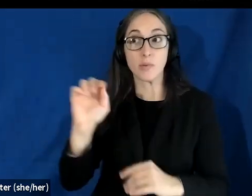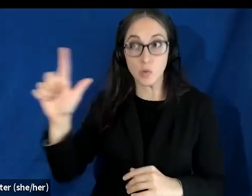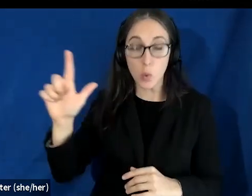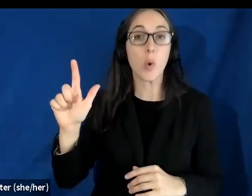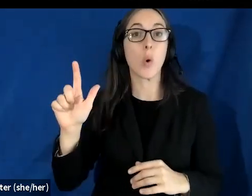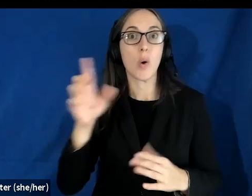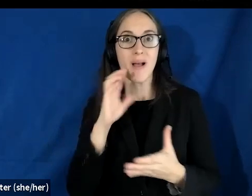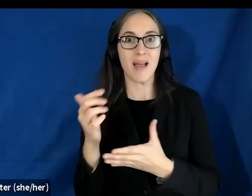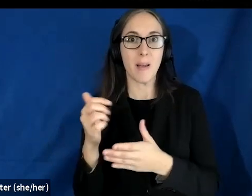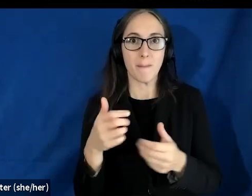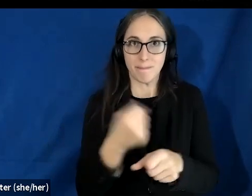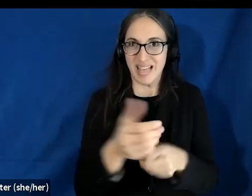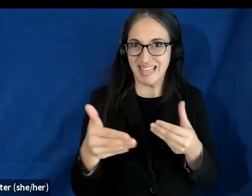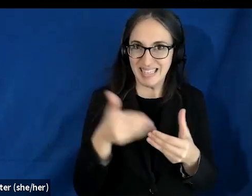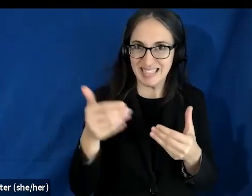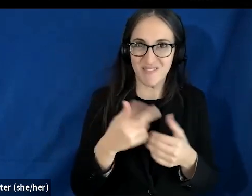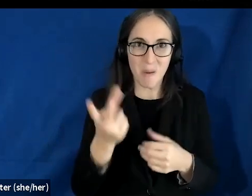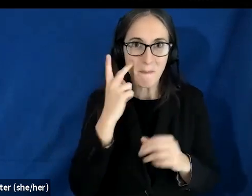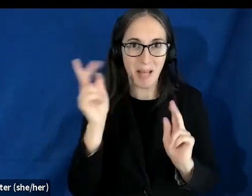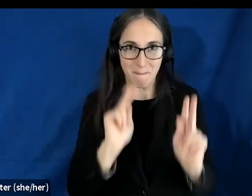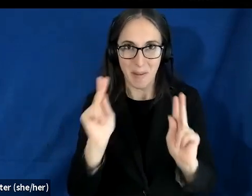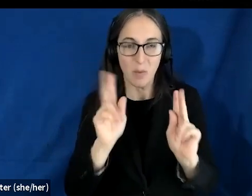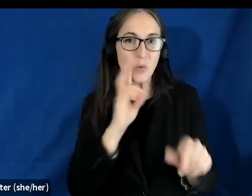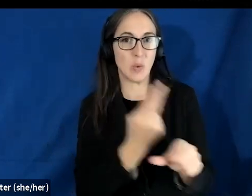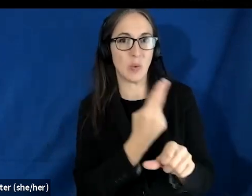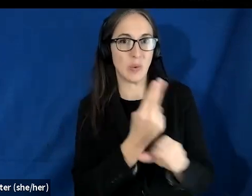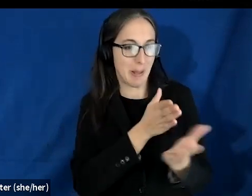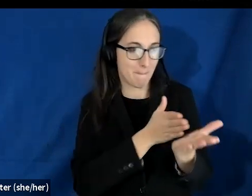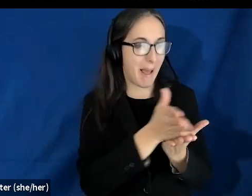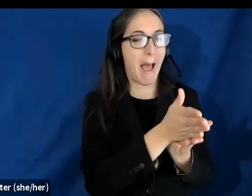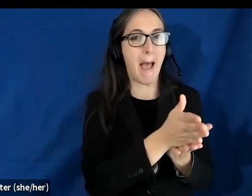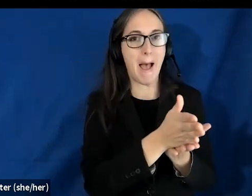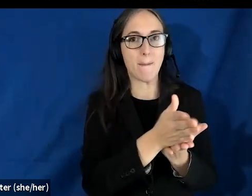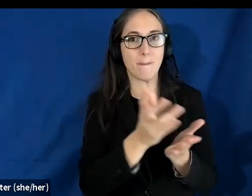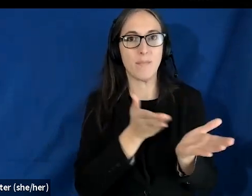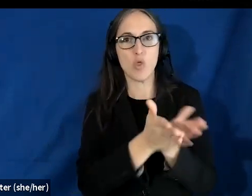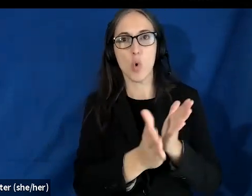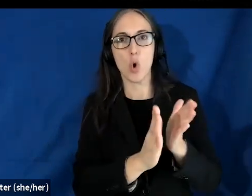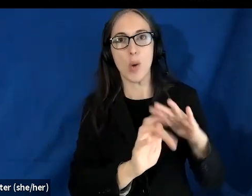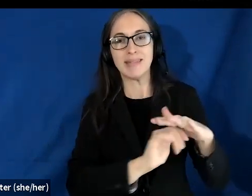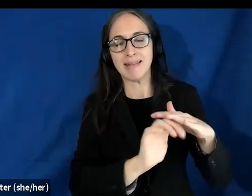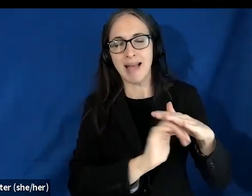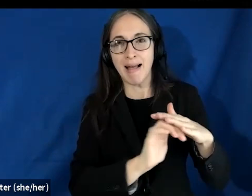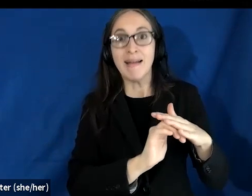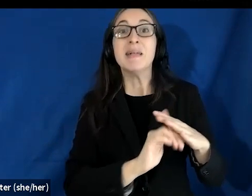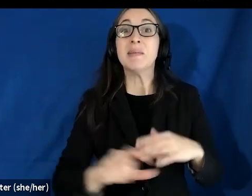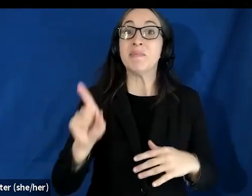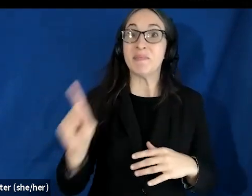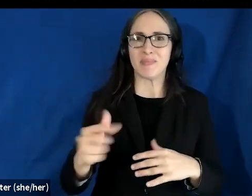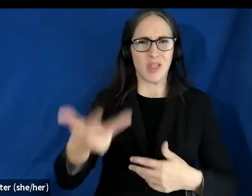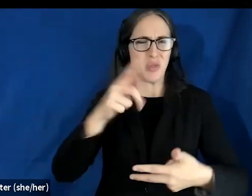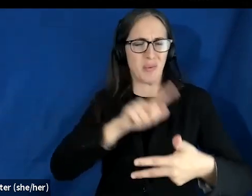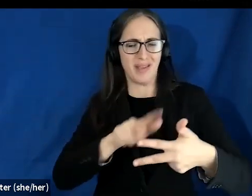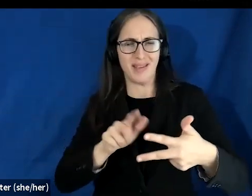And he also invented many other things. And he's at Amazon. So these are just three names of disabled